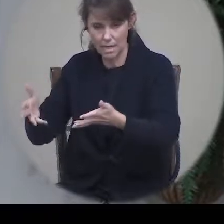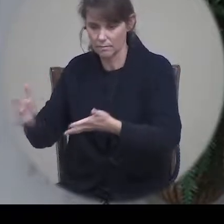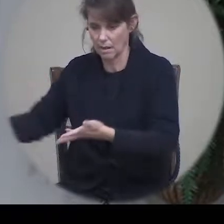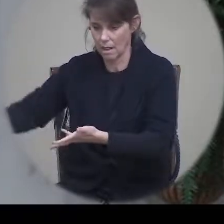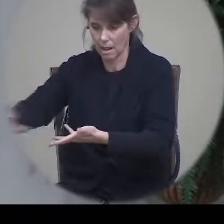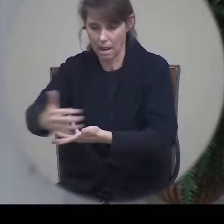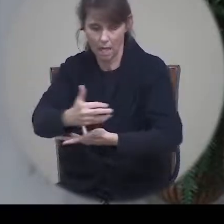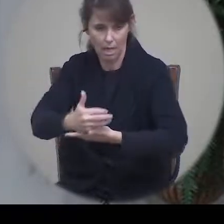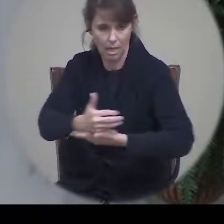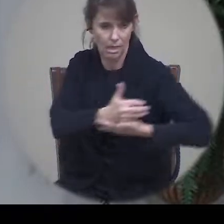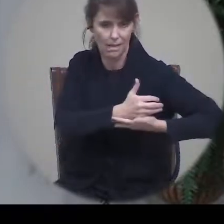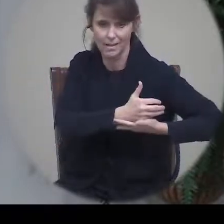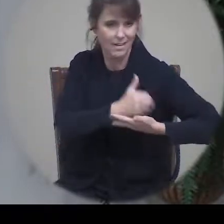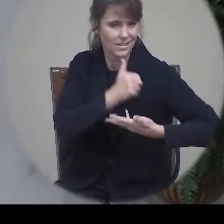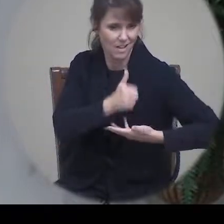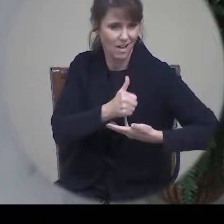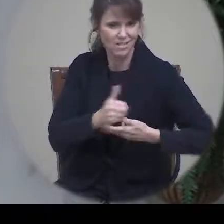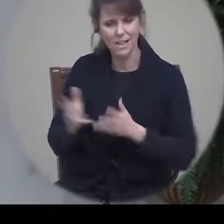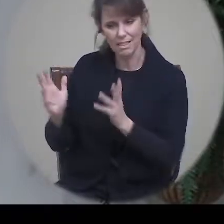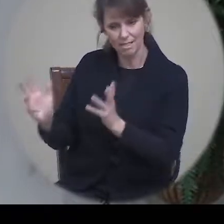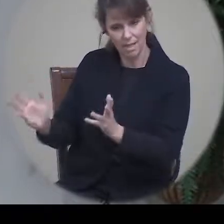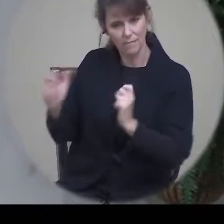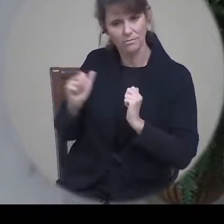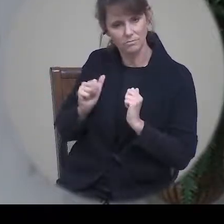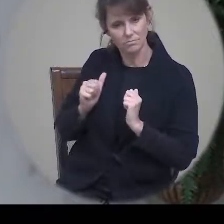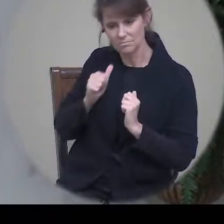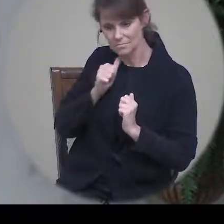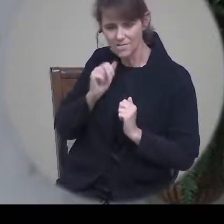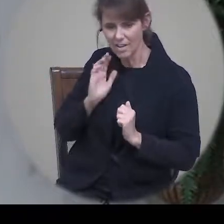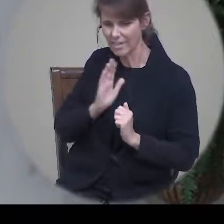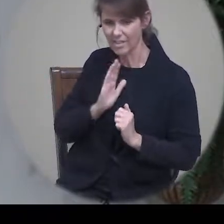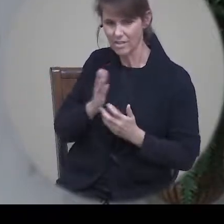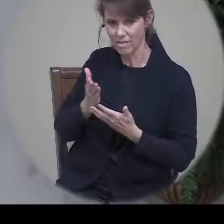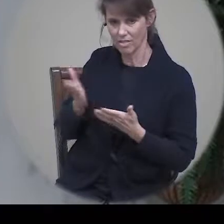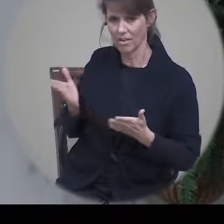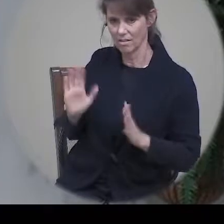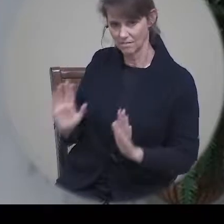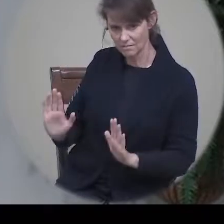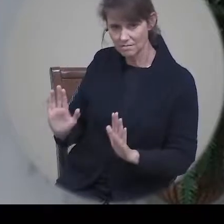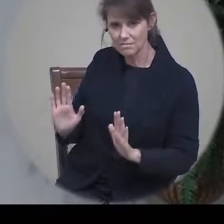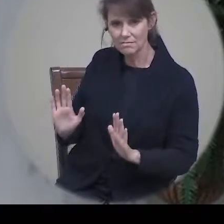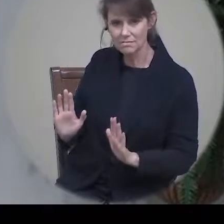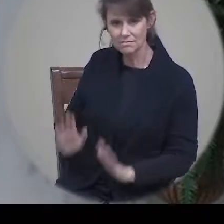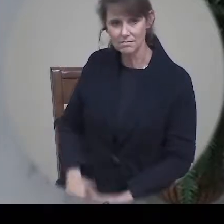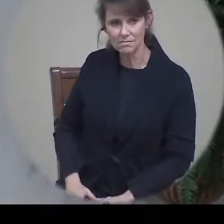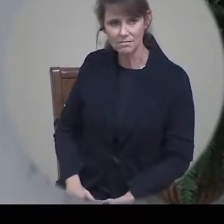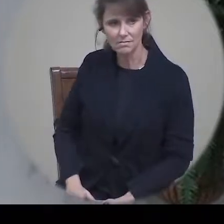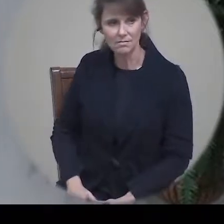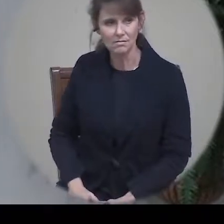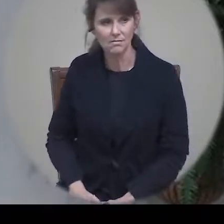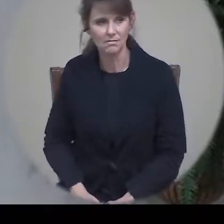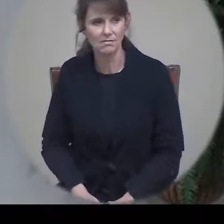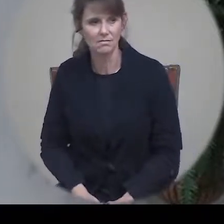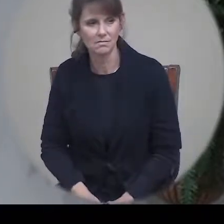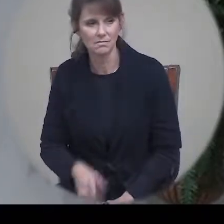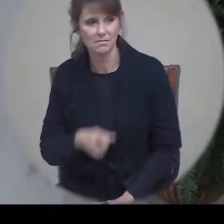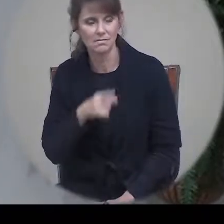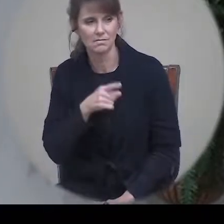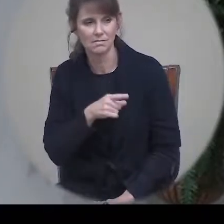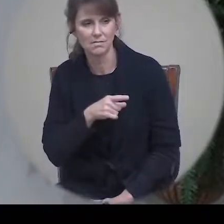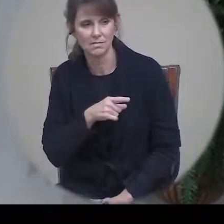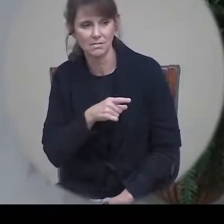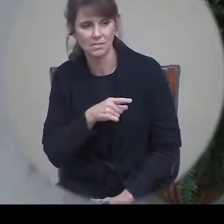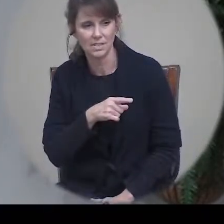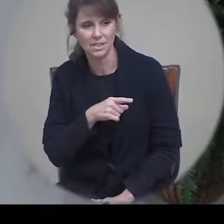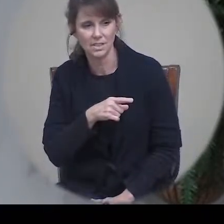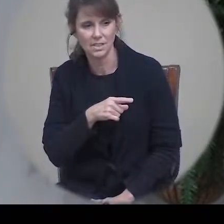for you. And then also back to when they were going into the land of Canaan. So that you don't start going with their stuff and inquiring about their